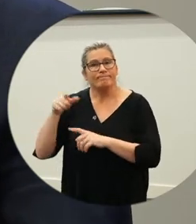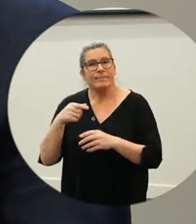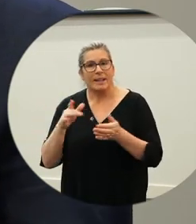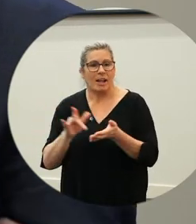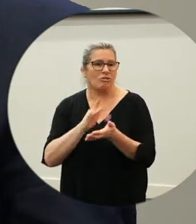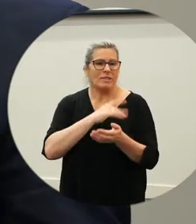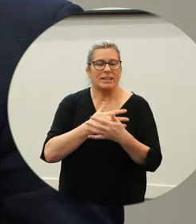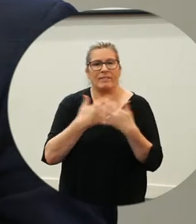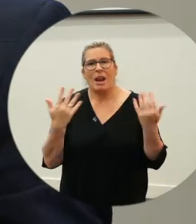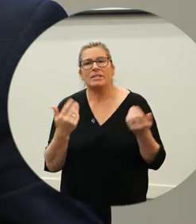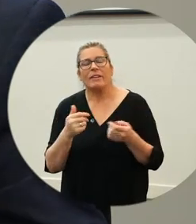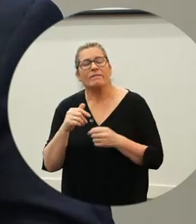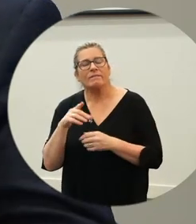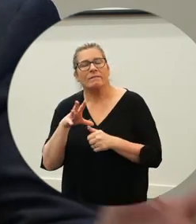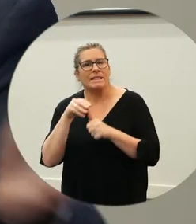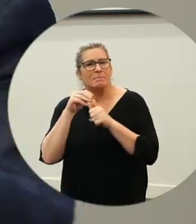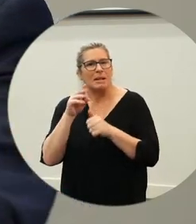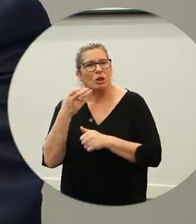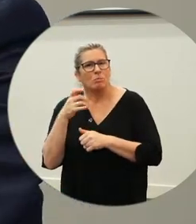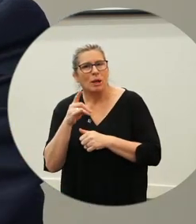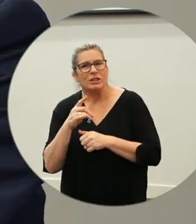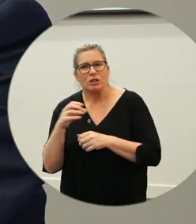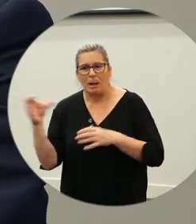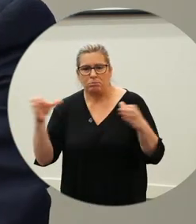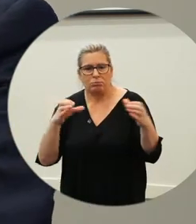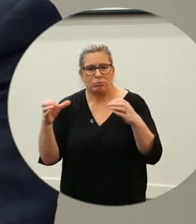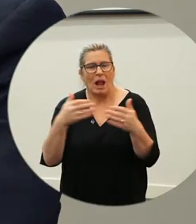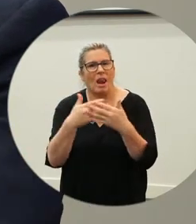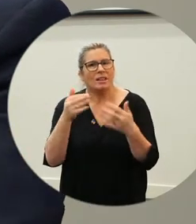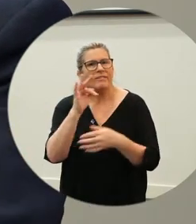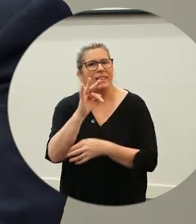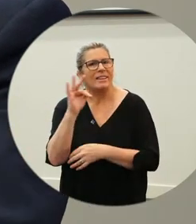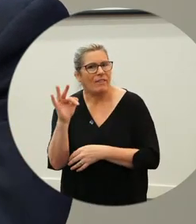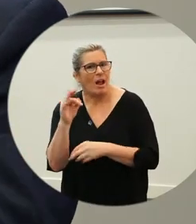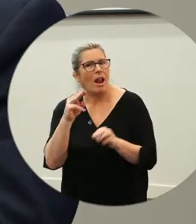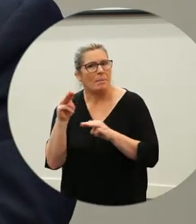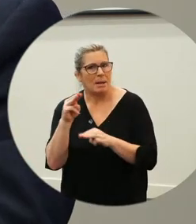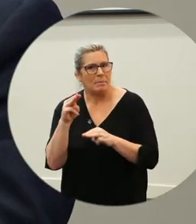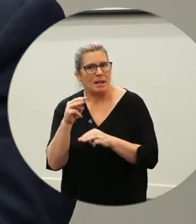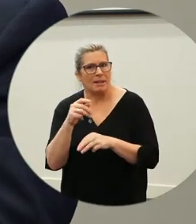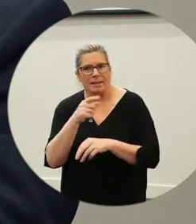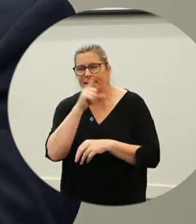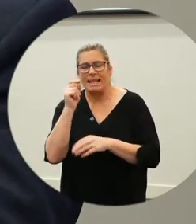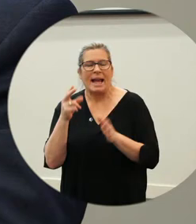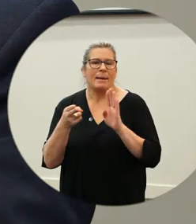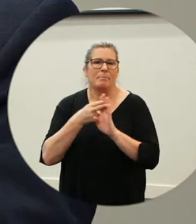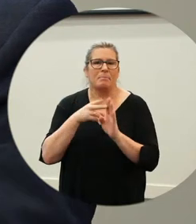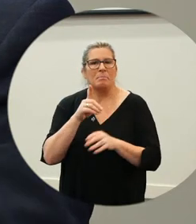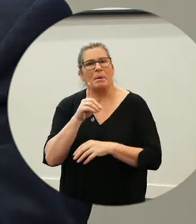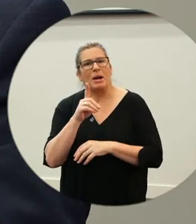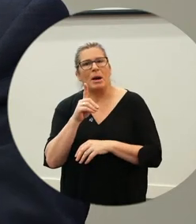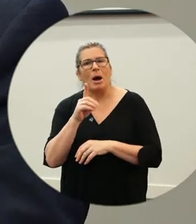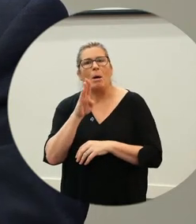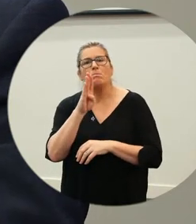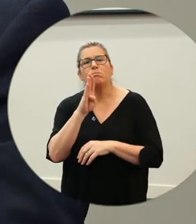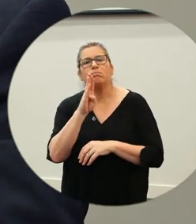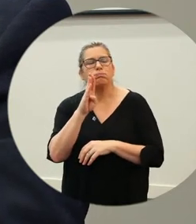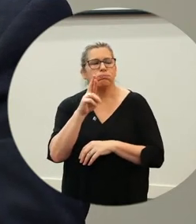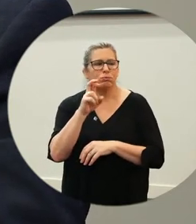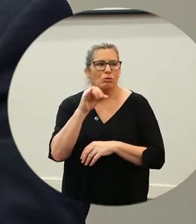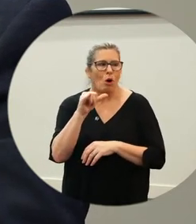special branch people, brought in a lot of Fianna Fáil people into the guards. They called them the Broy Harriers. The Broy